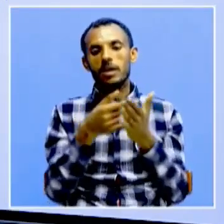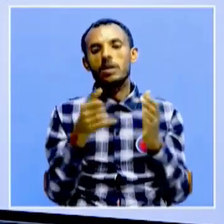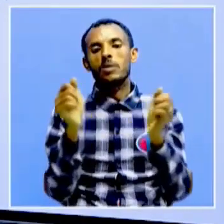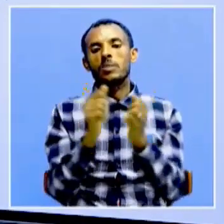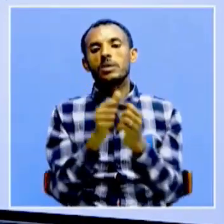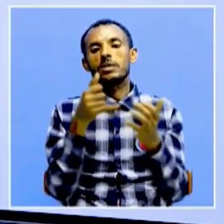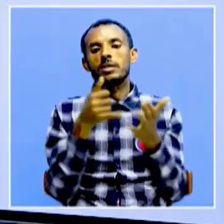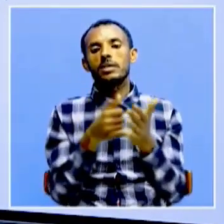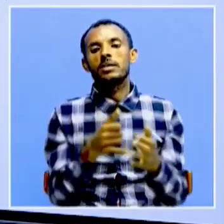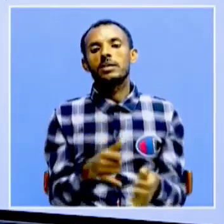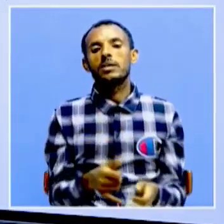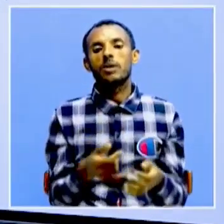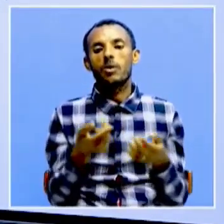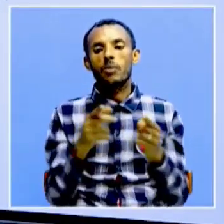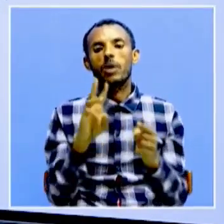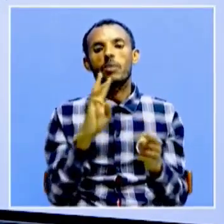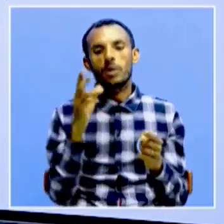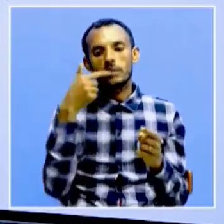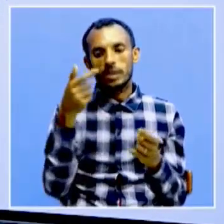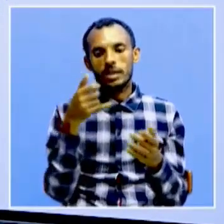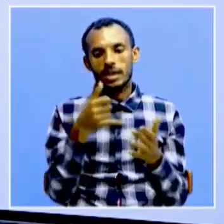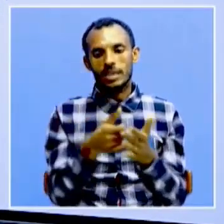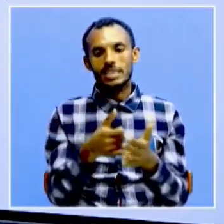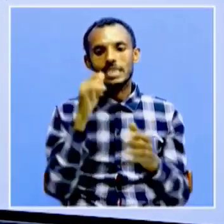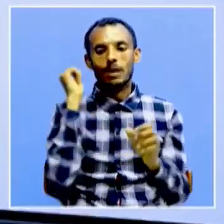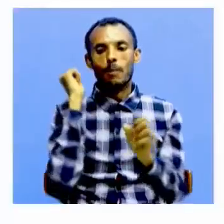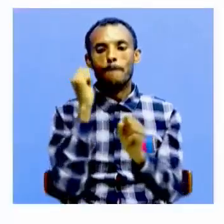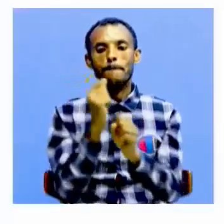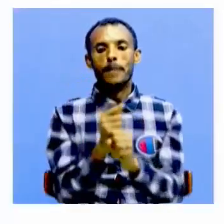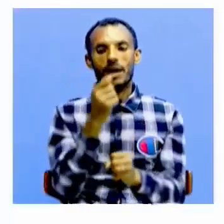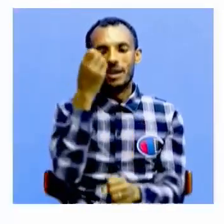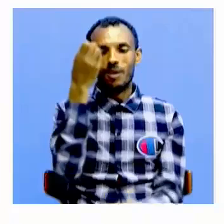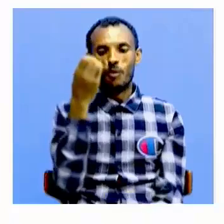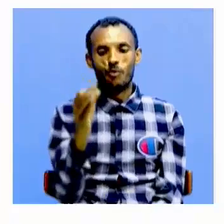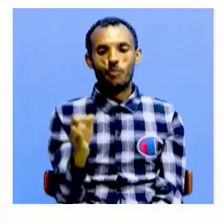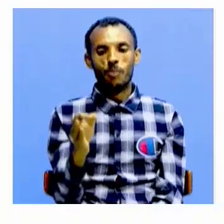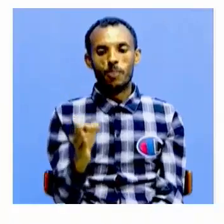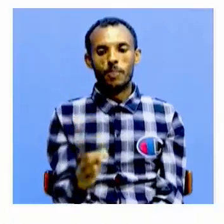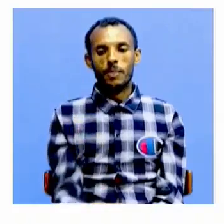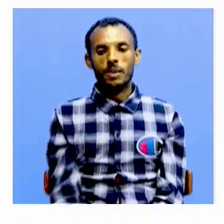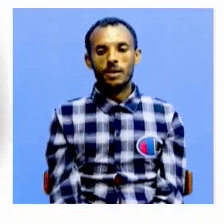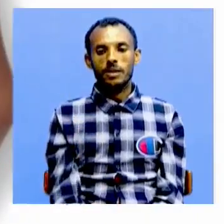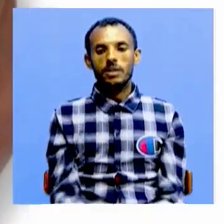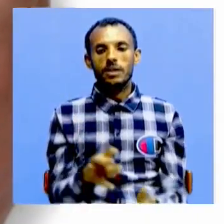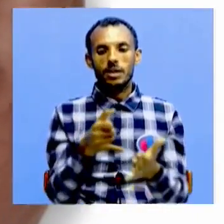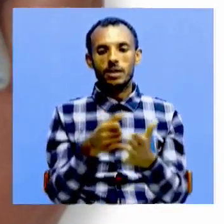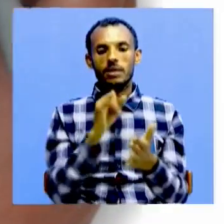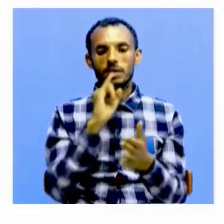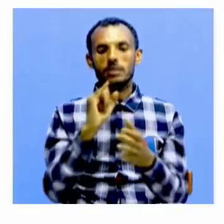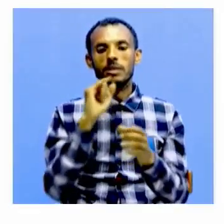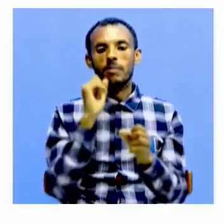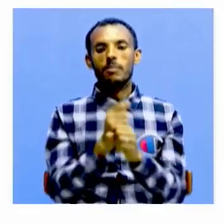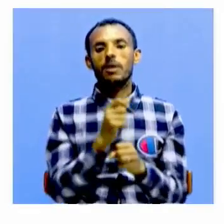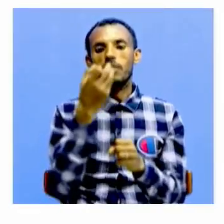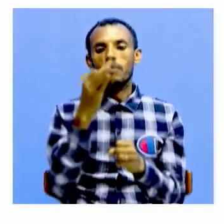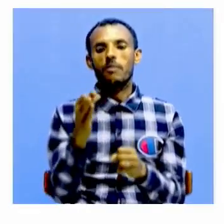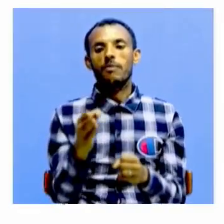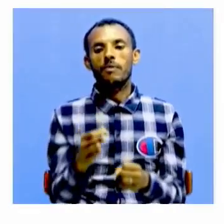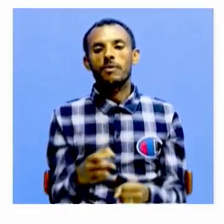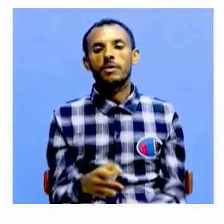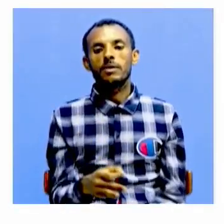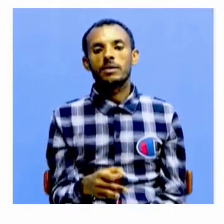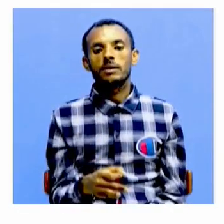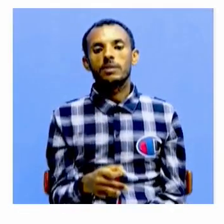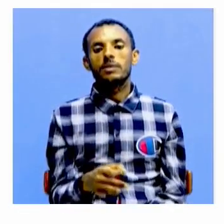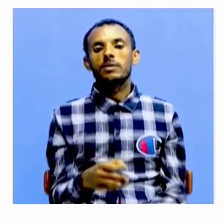right? When you say it is made of, look, it is made of vegetables,